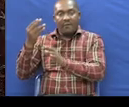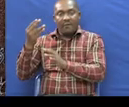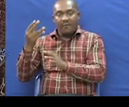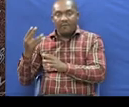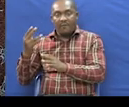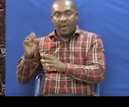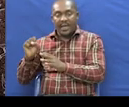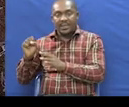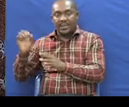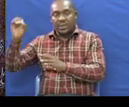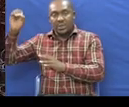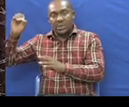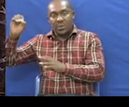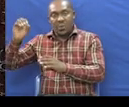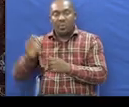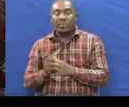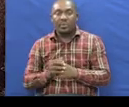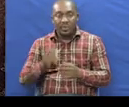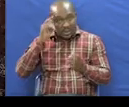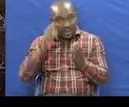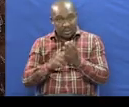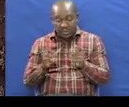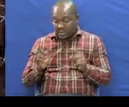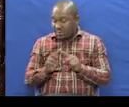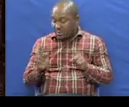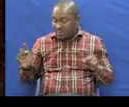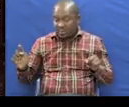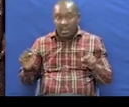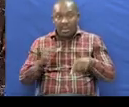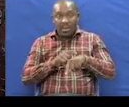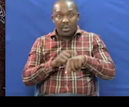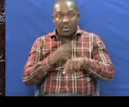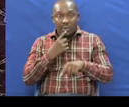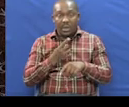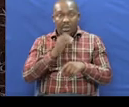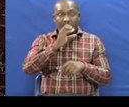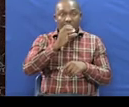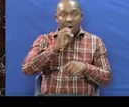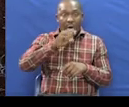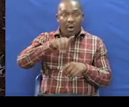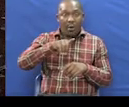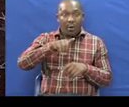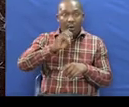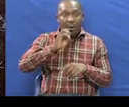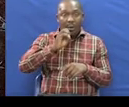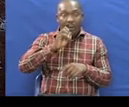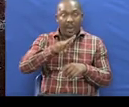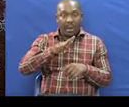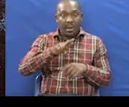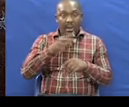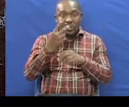4s0. That means when we say copper 2 ion, that means